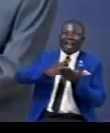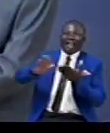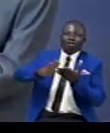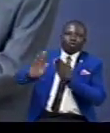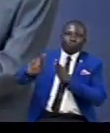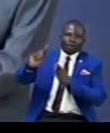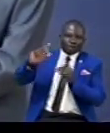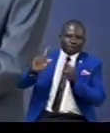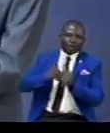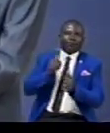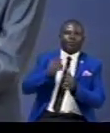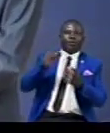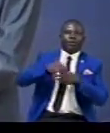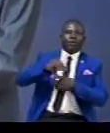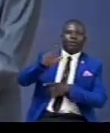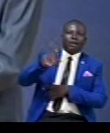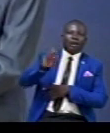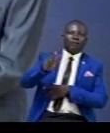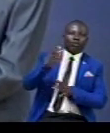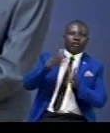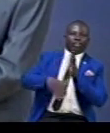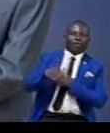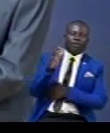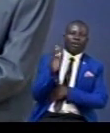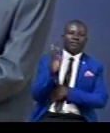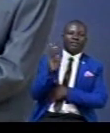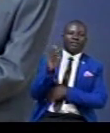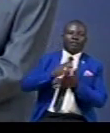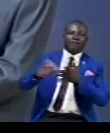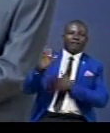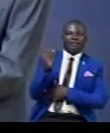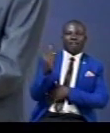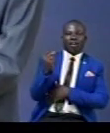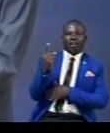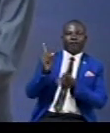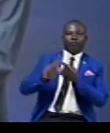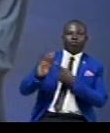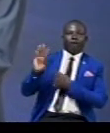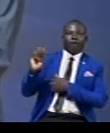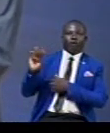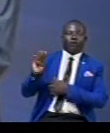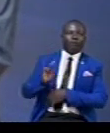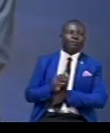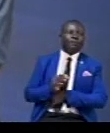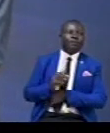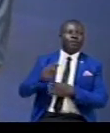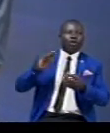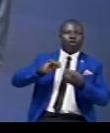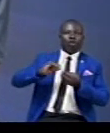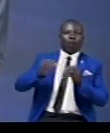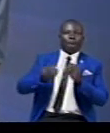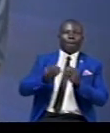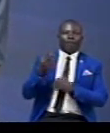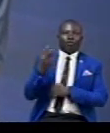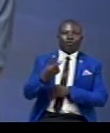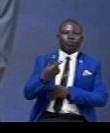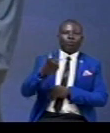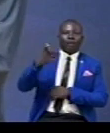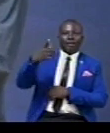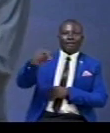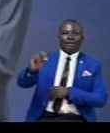Leviticus chapter 16, verses 11 to 14. Number two, the